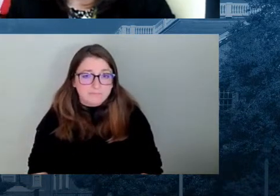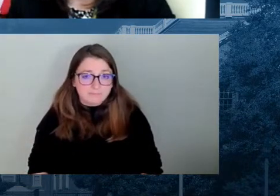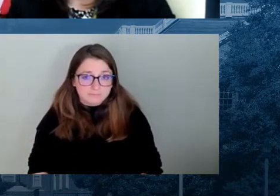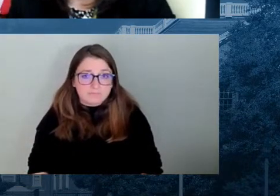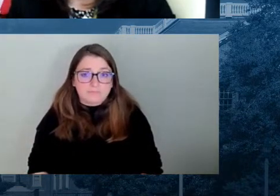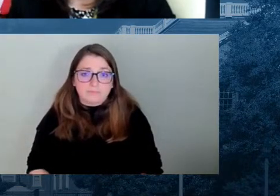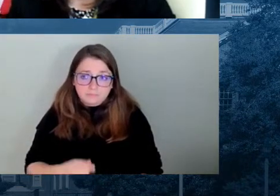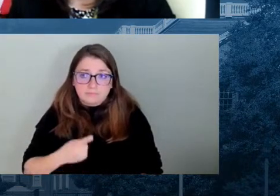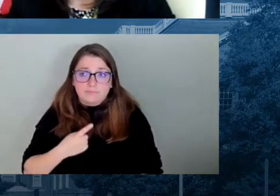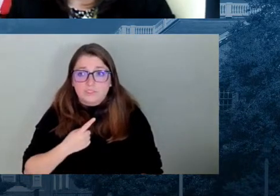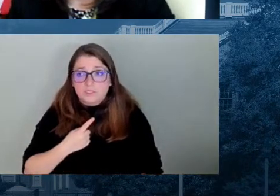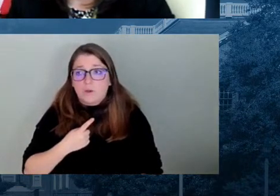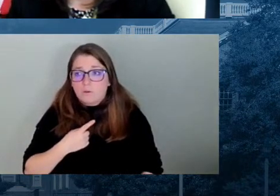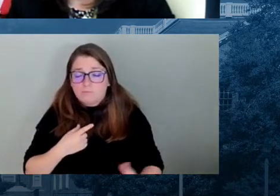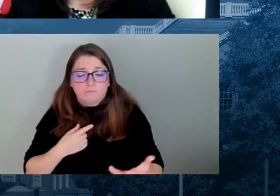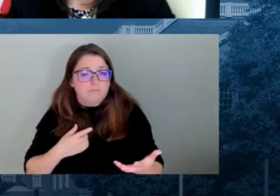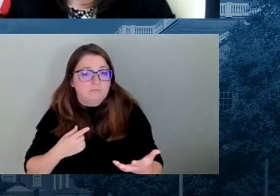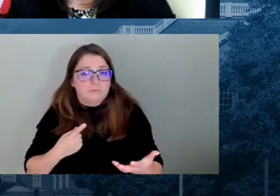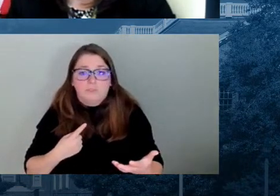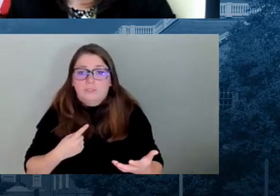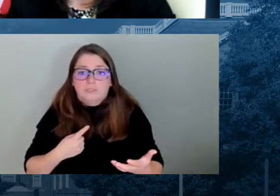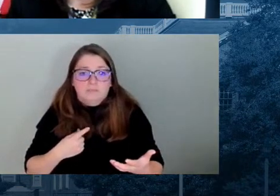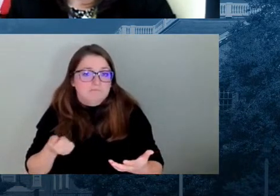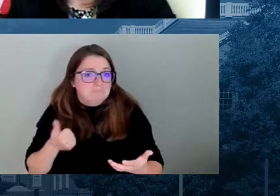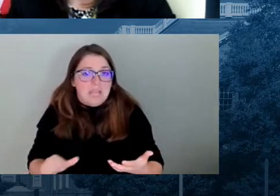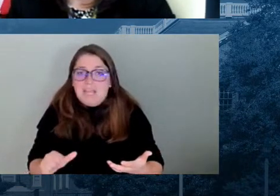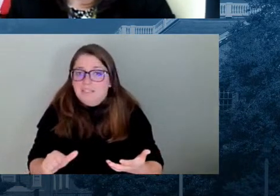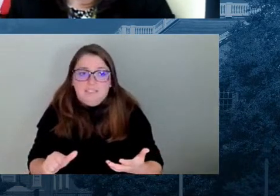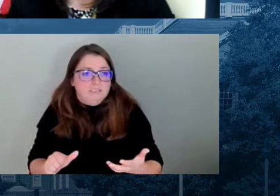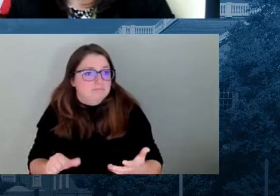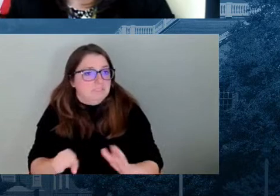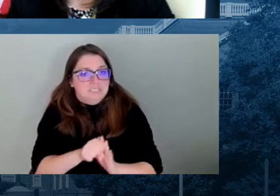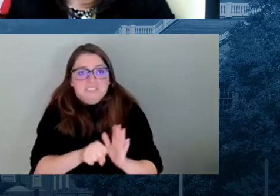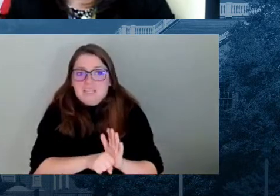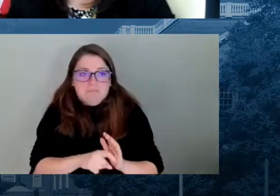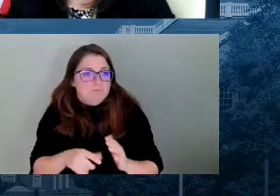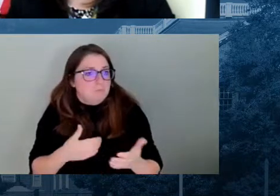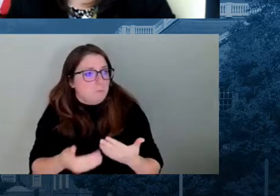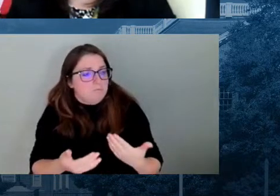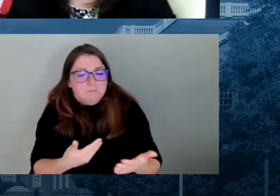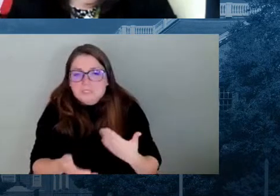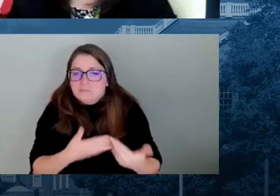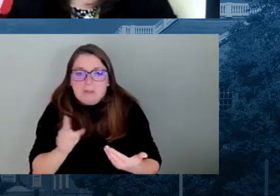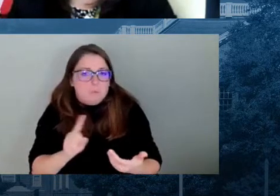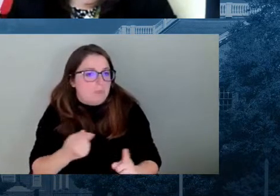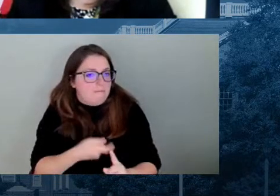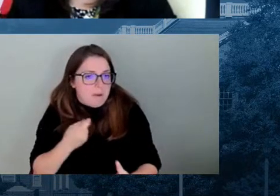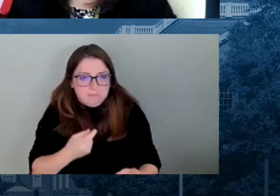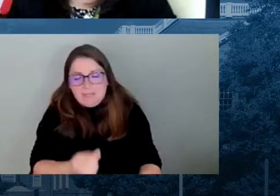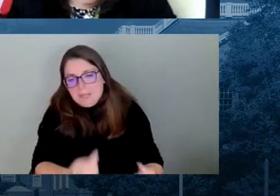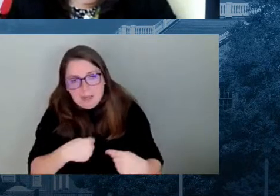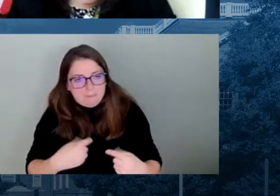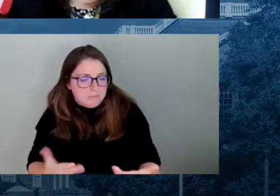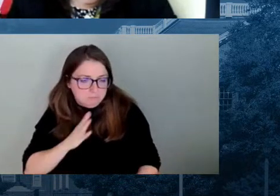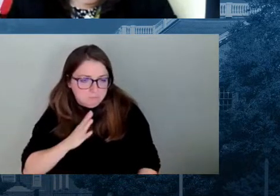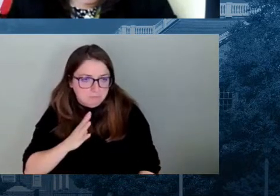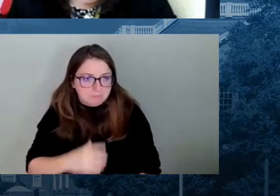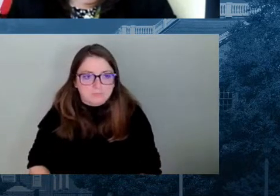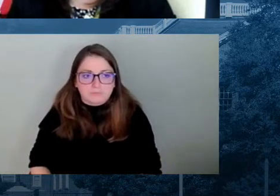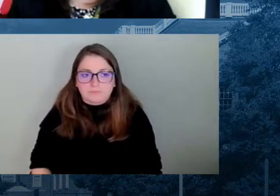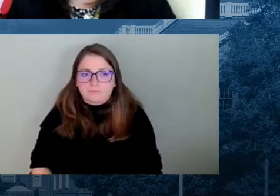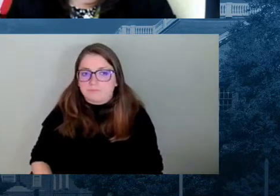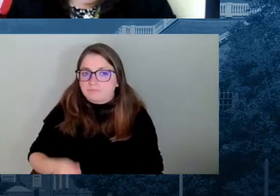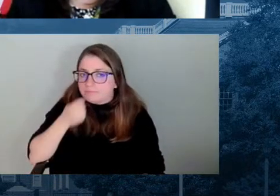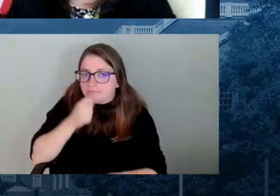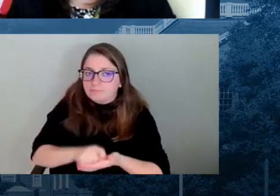treat patients in those hospitals from whatever state they come from. Yeah, Governor, and if I could add, there's a federal regulation